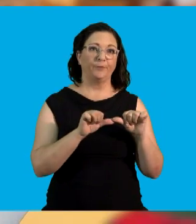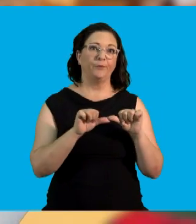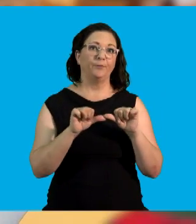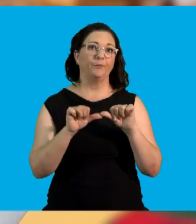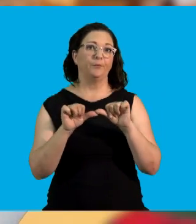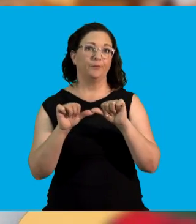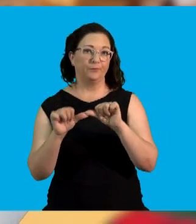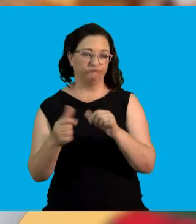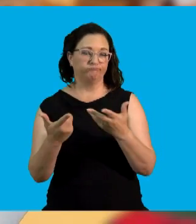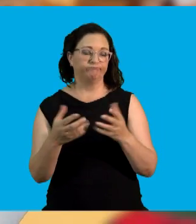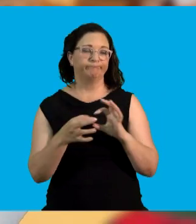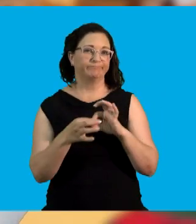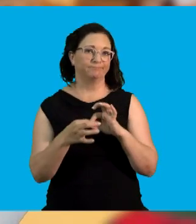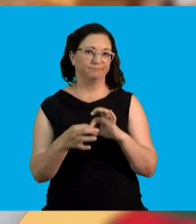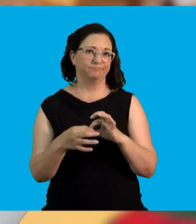or a continuous